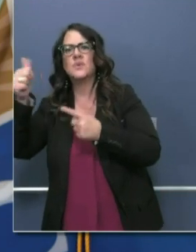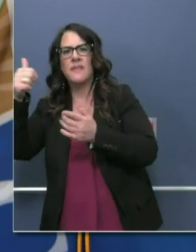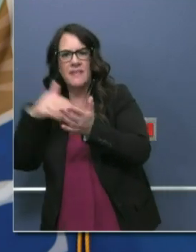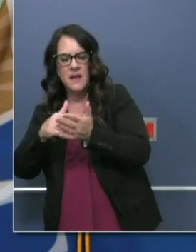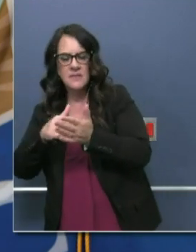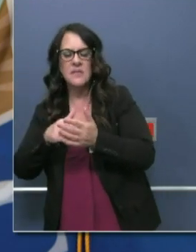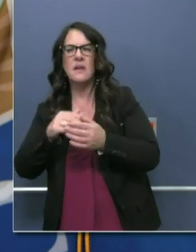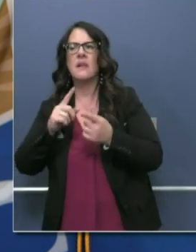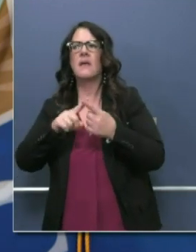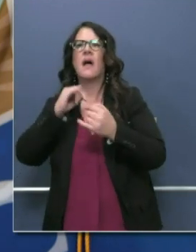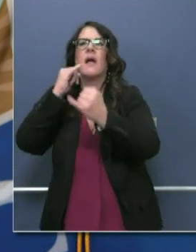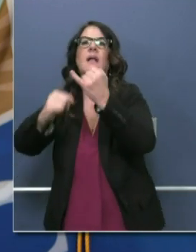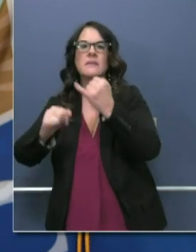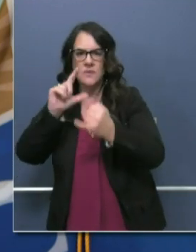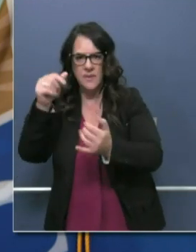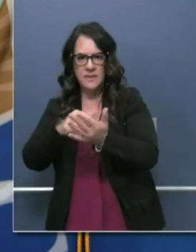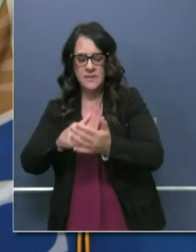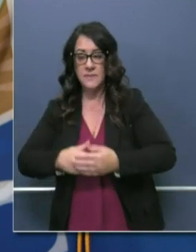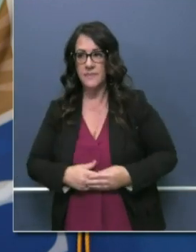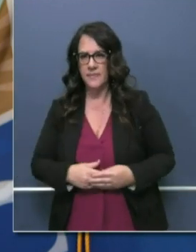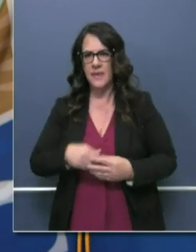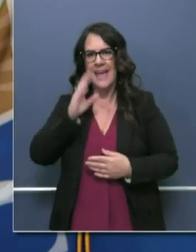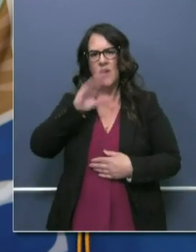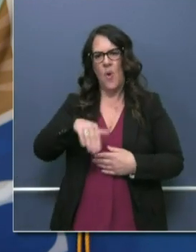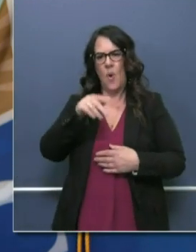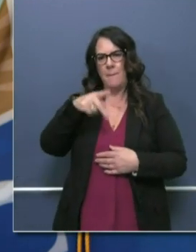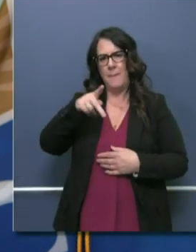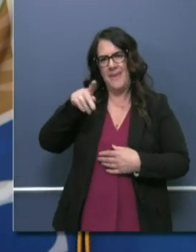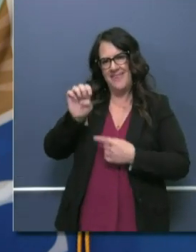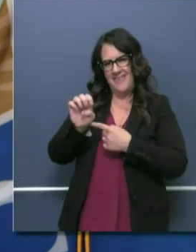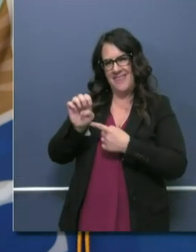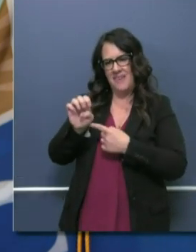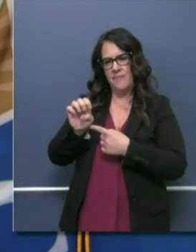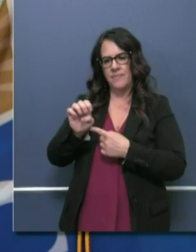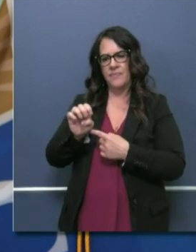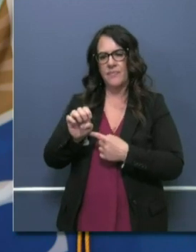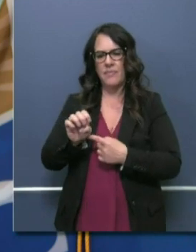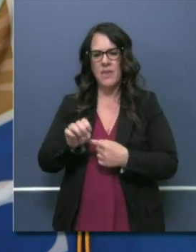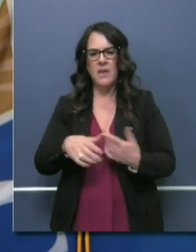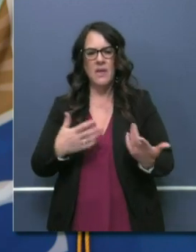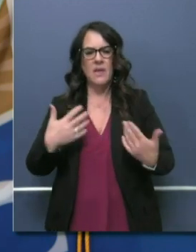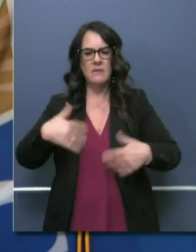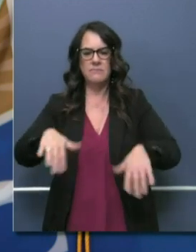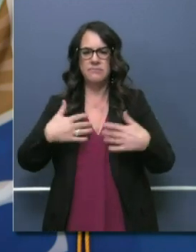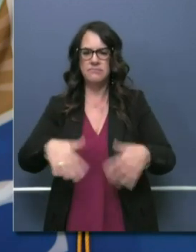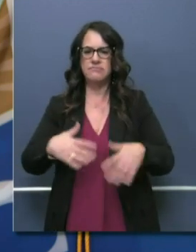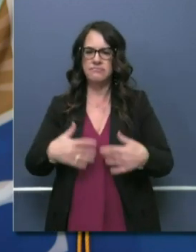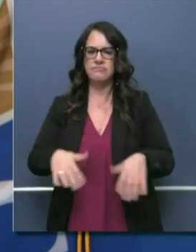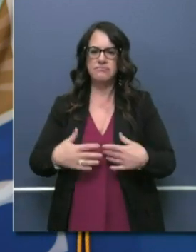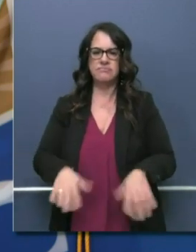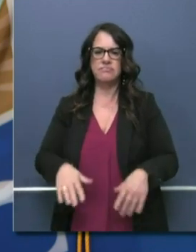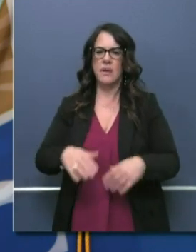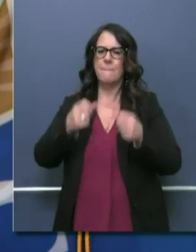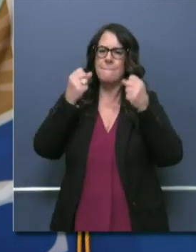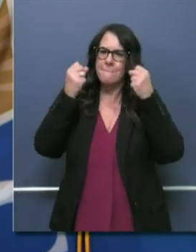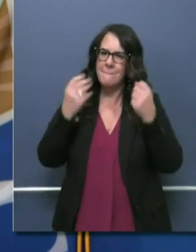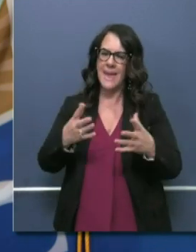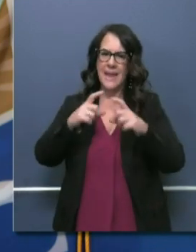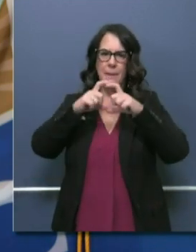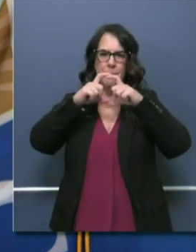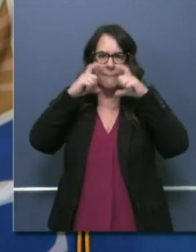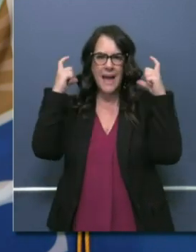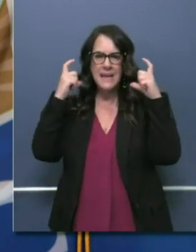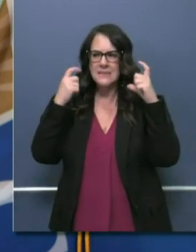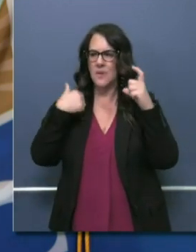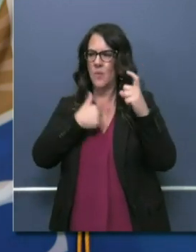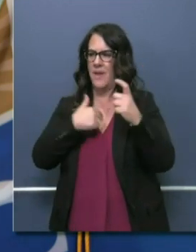But the PPE is foundational. Some 45.3 million N95 masks have been distributed. Dr. Angel gave you a